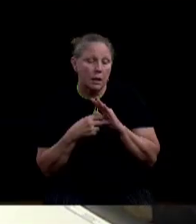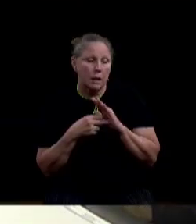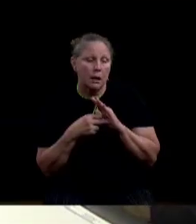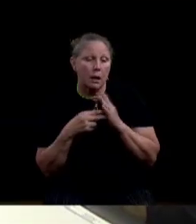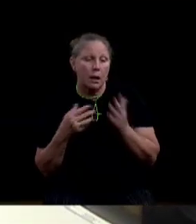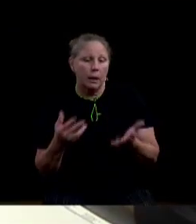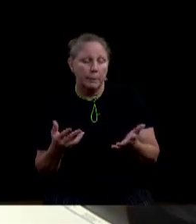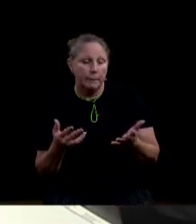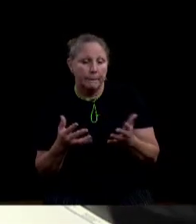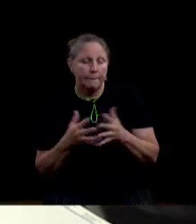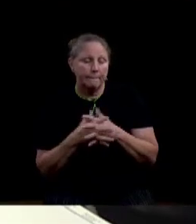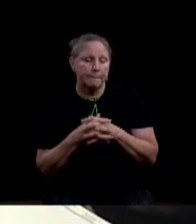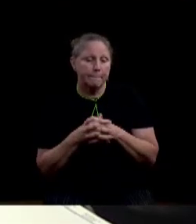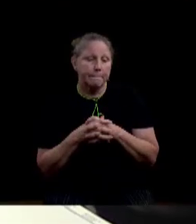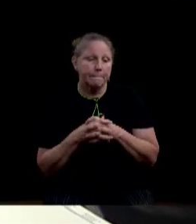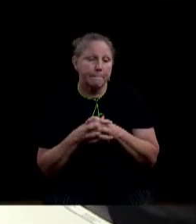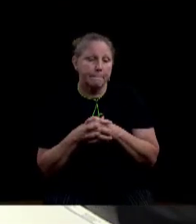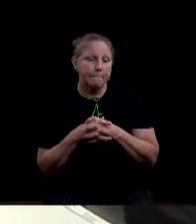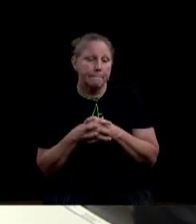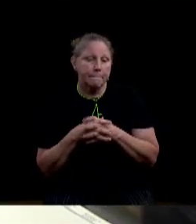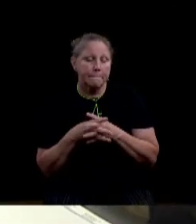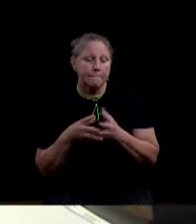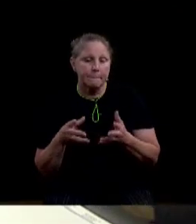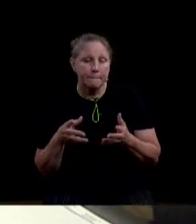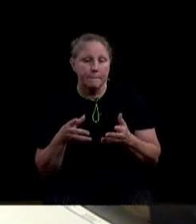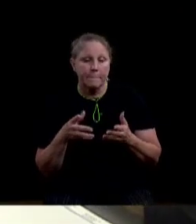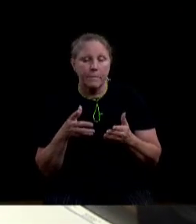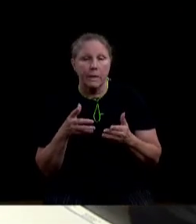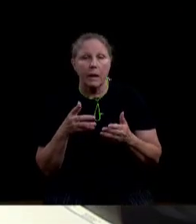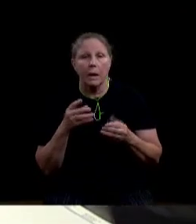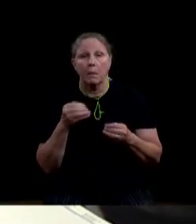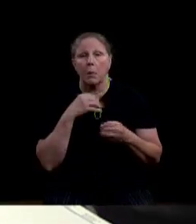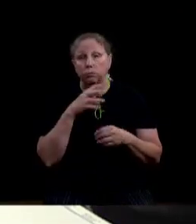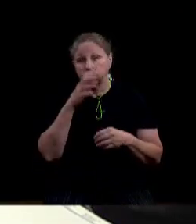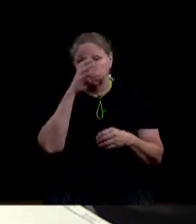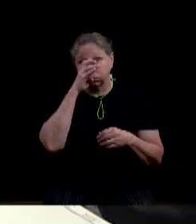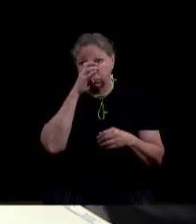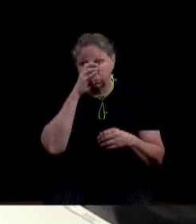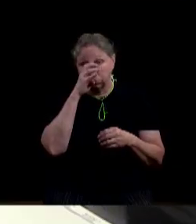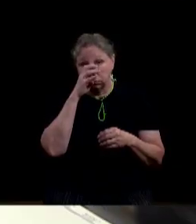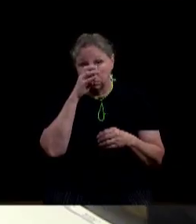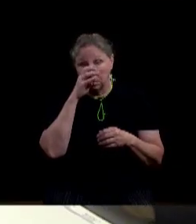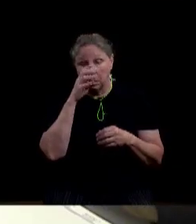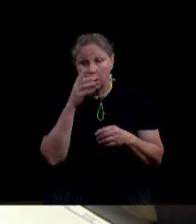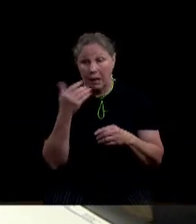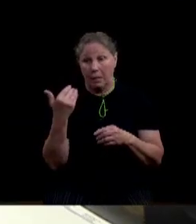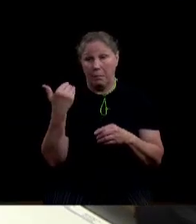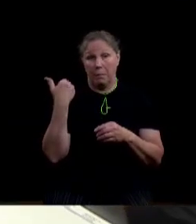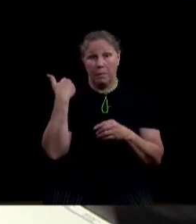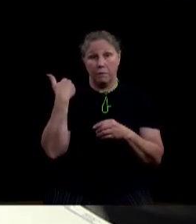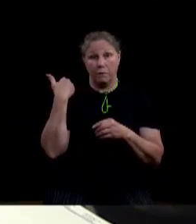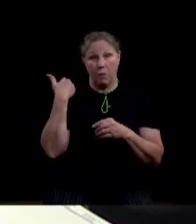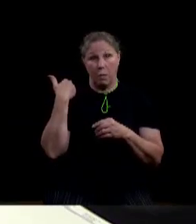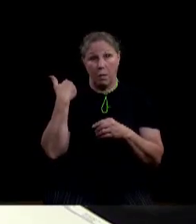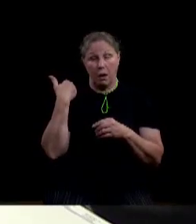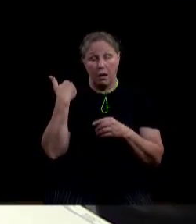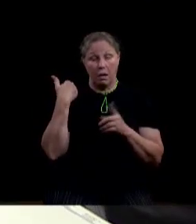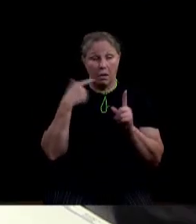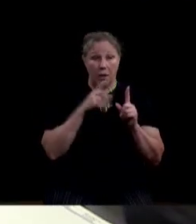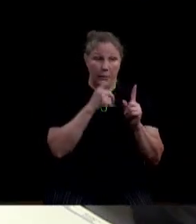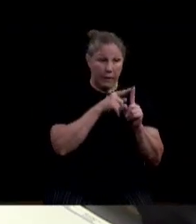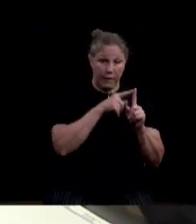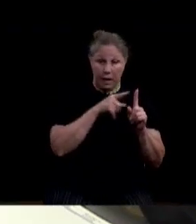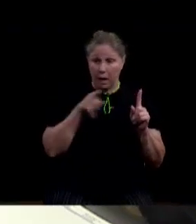onerous restrictions that we don't want to go back to. The use of masks is cheap, and